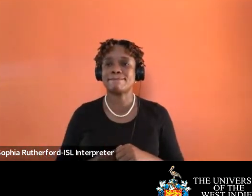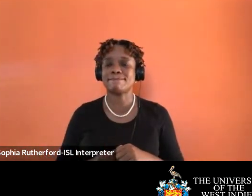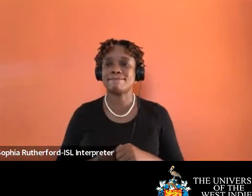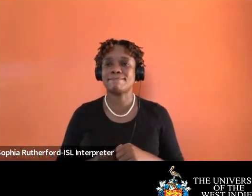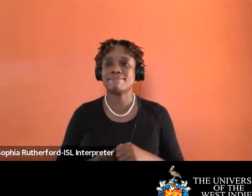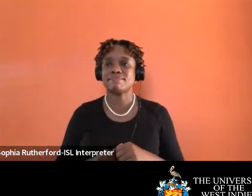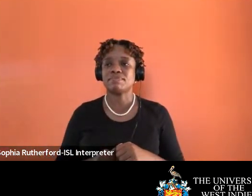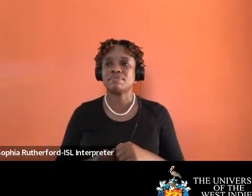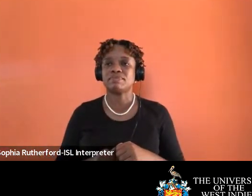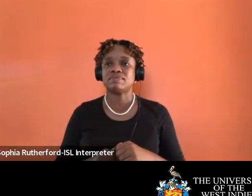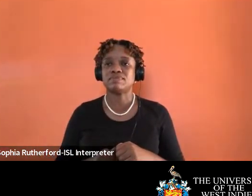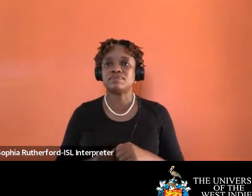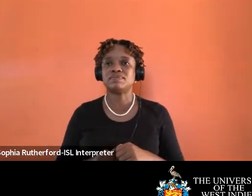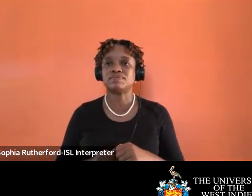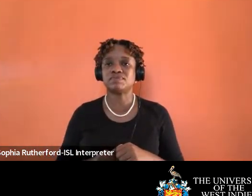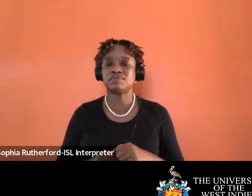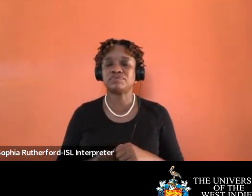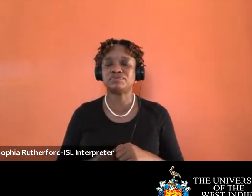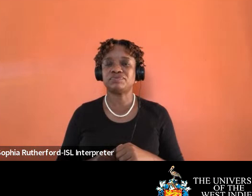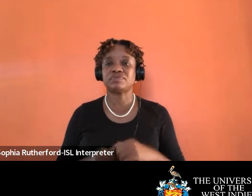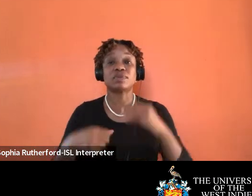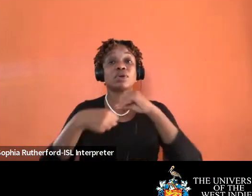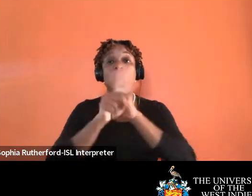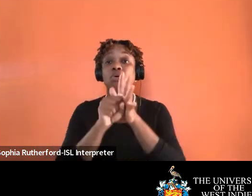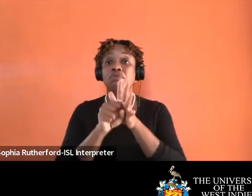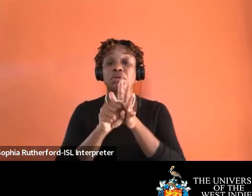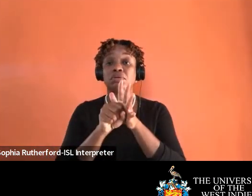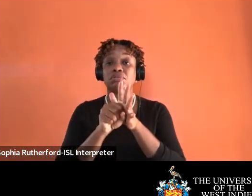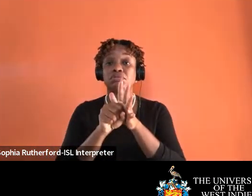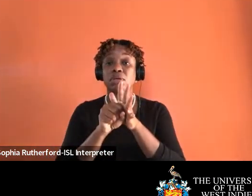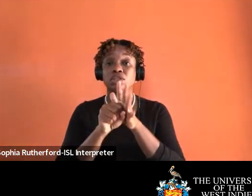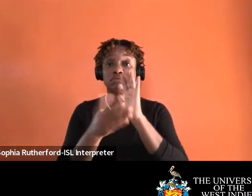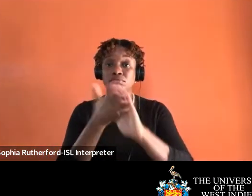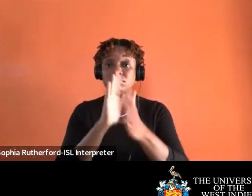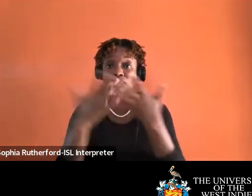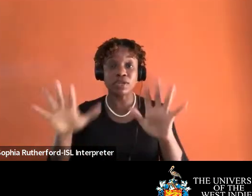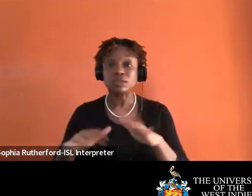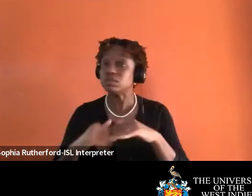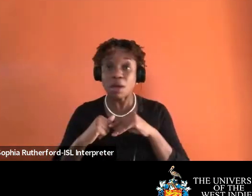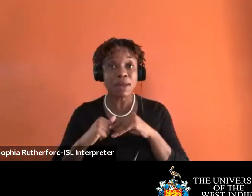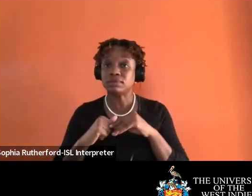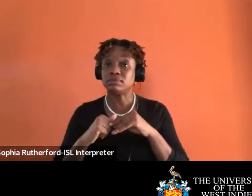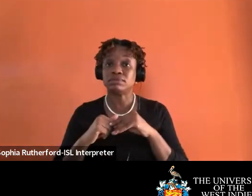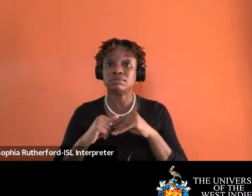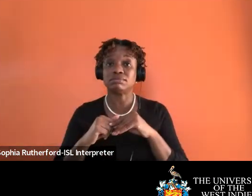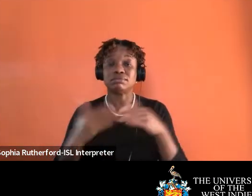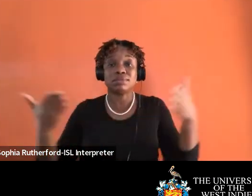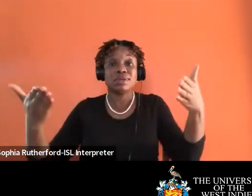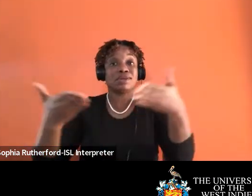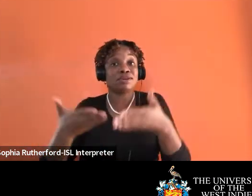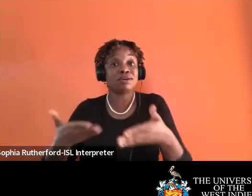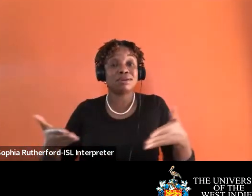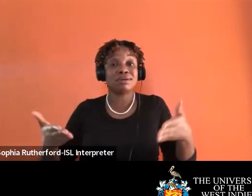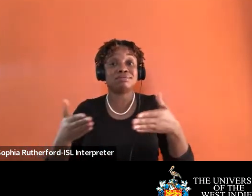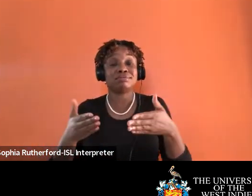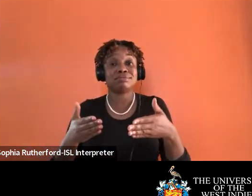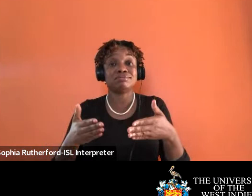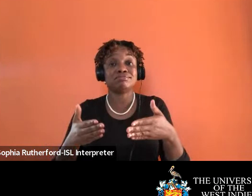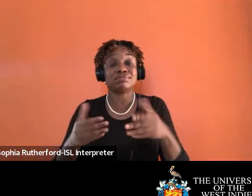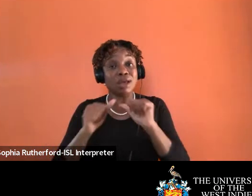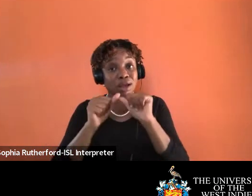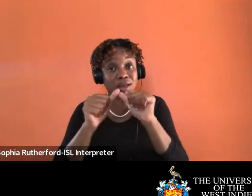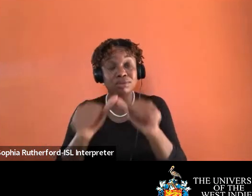COVID-19 is still around, and based on all predictions, will be around for quite a